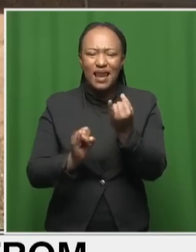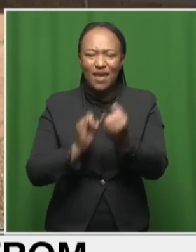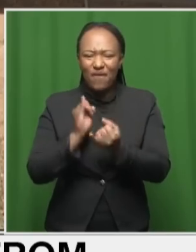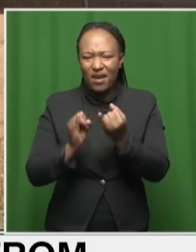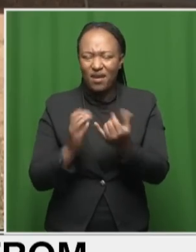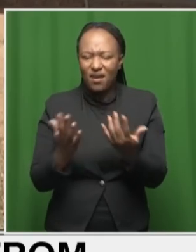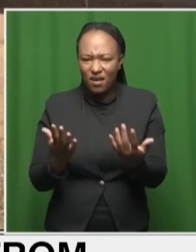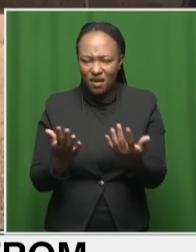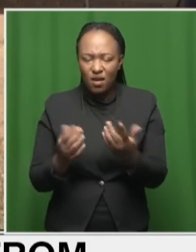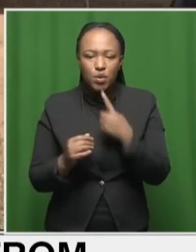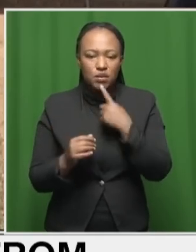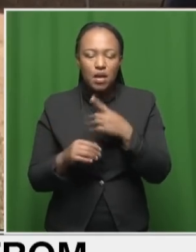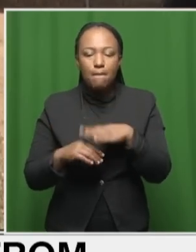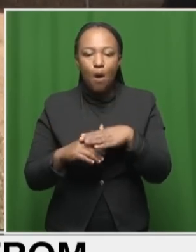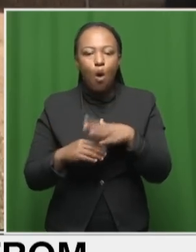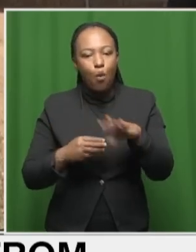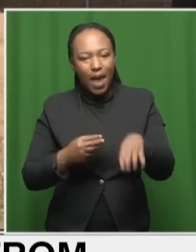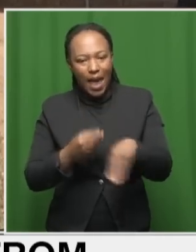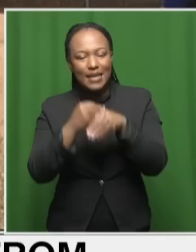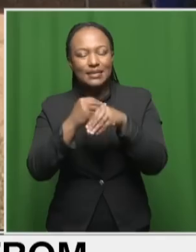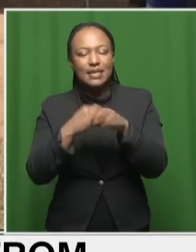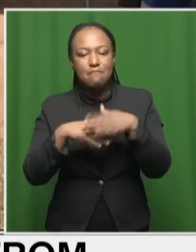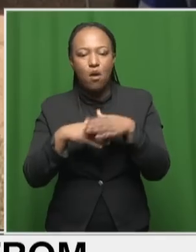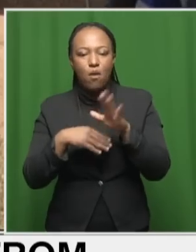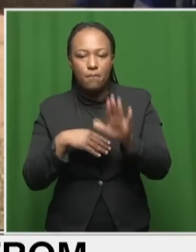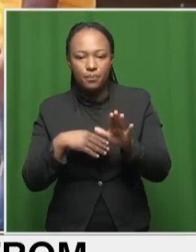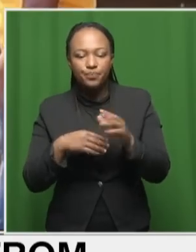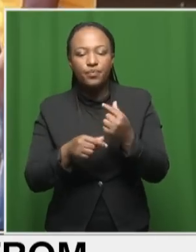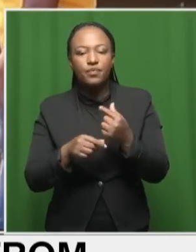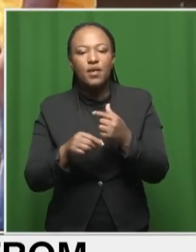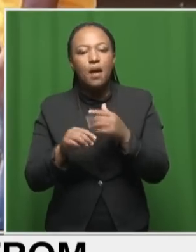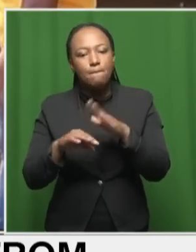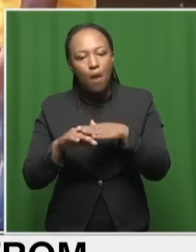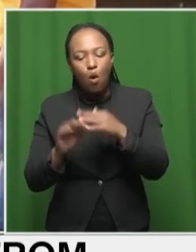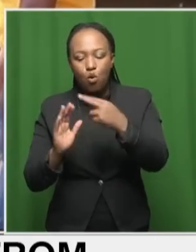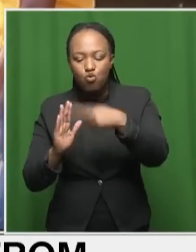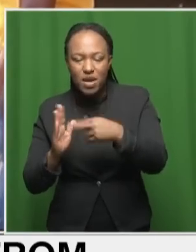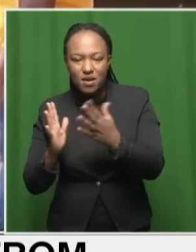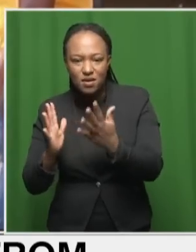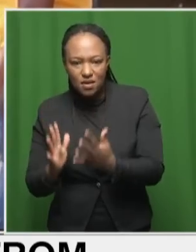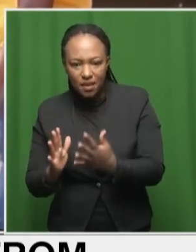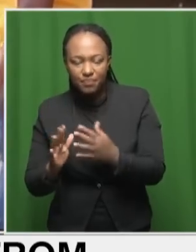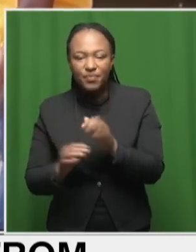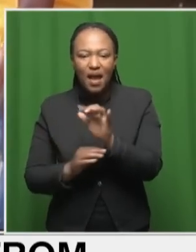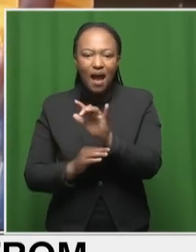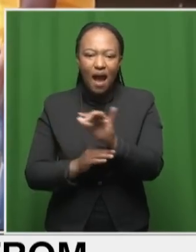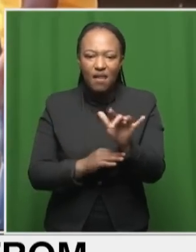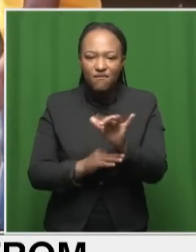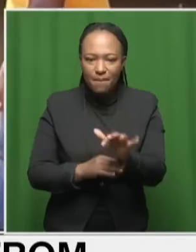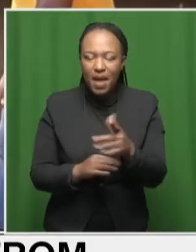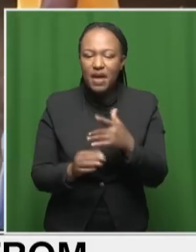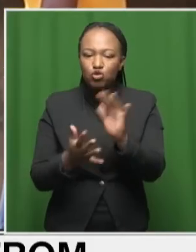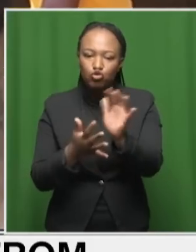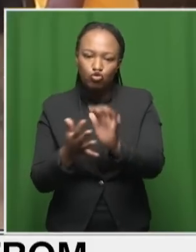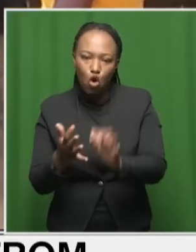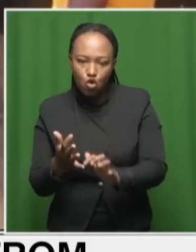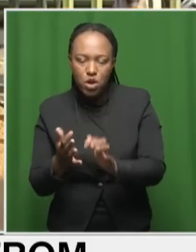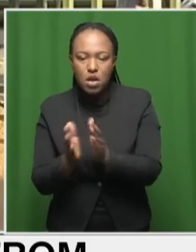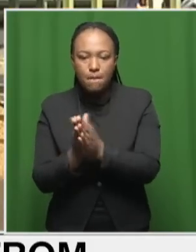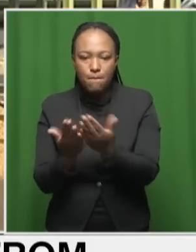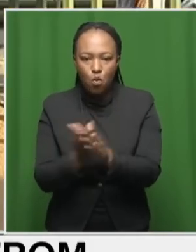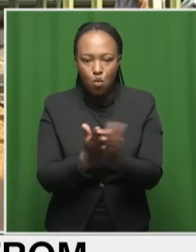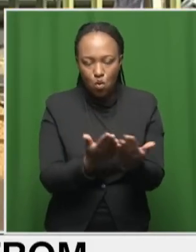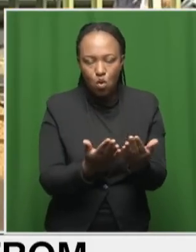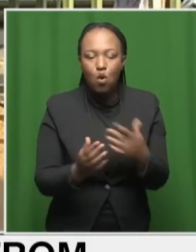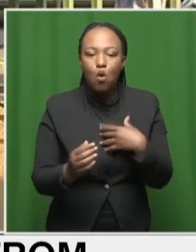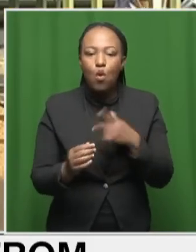saying now is we need additional interventions. We need more graded readers, alphabet freezers, storybooks, kind of the types of